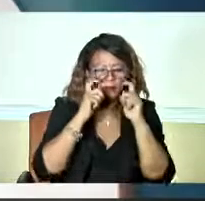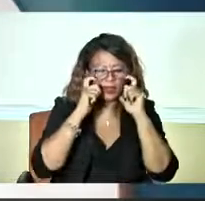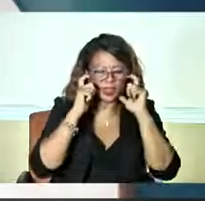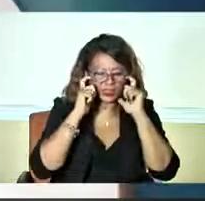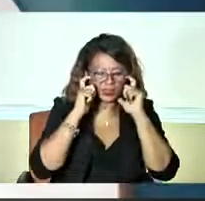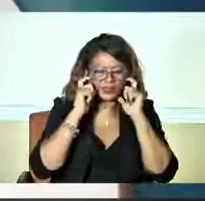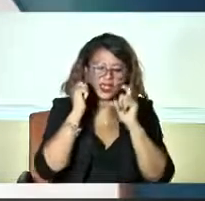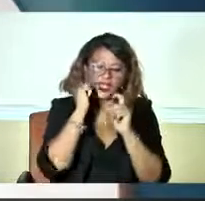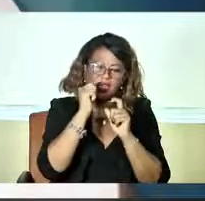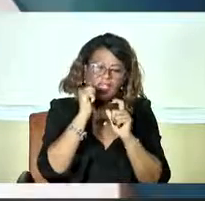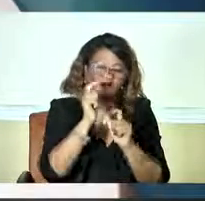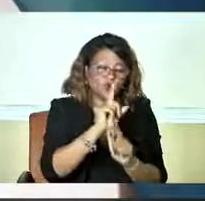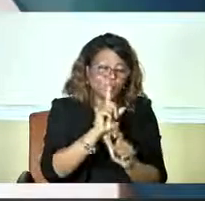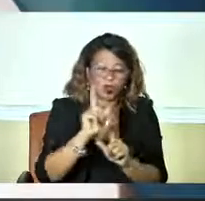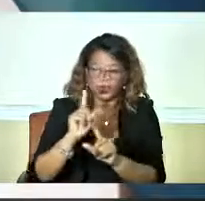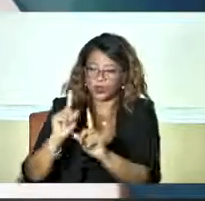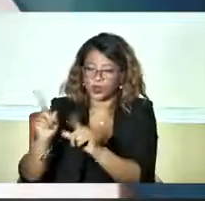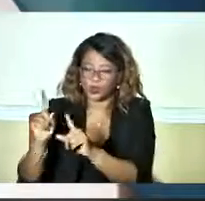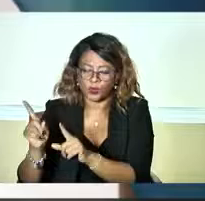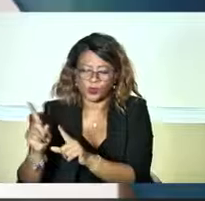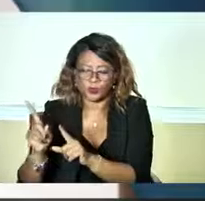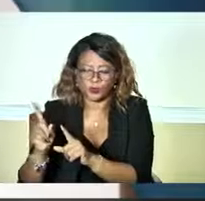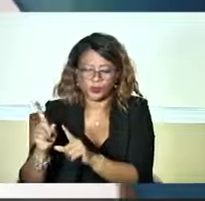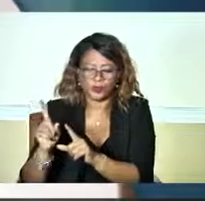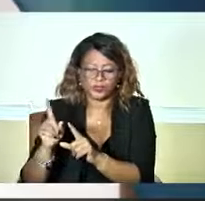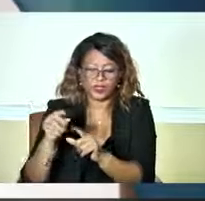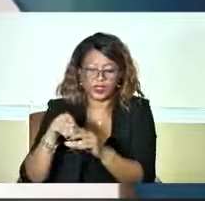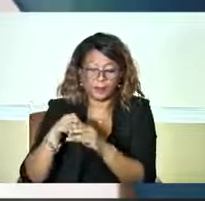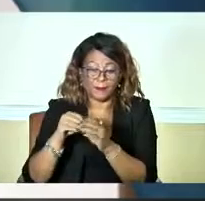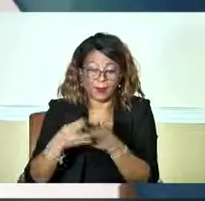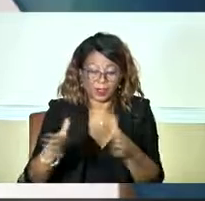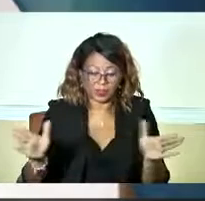mask everywhere you go in public.